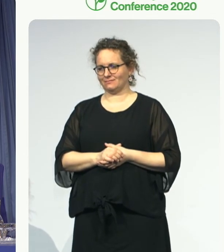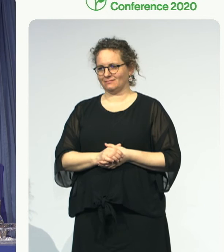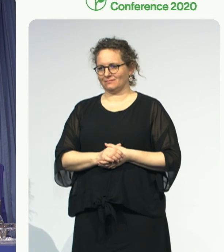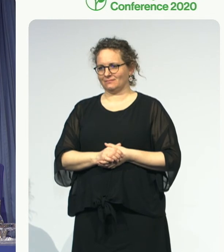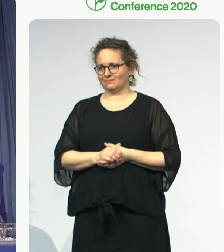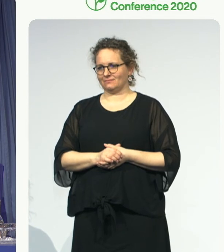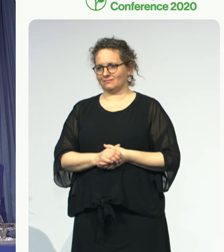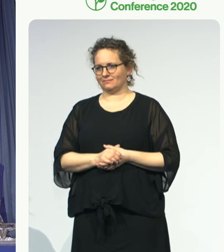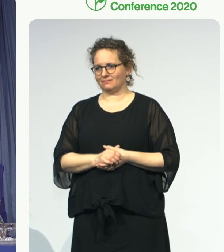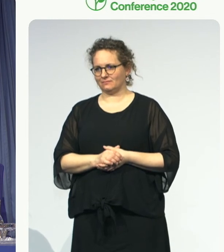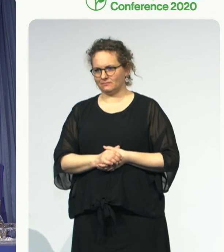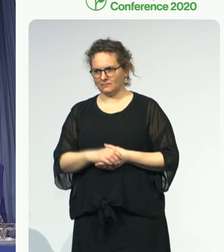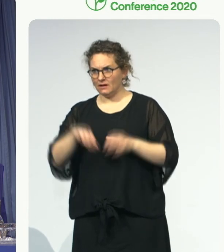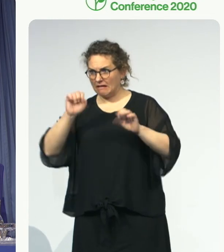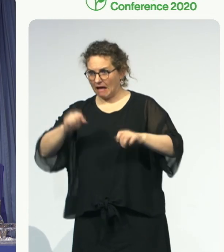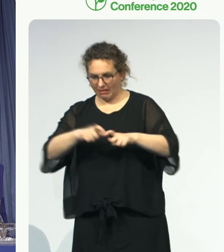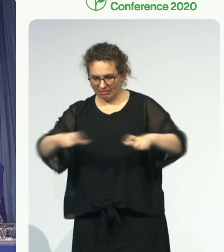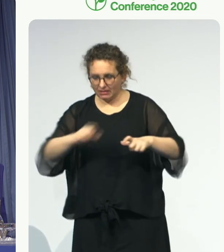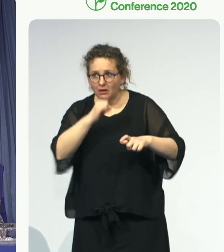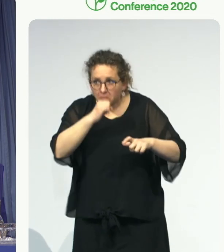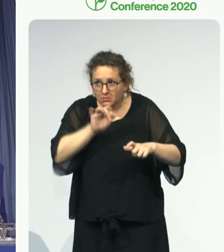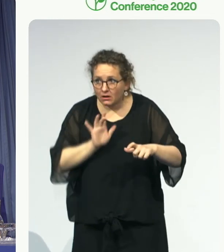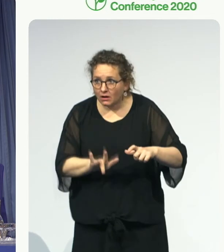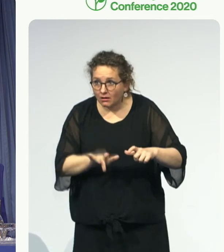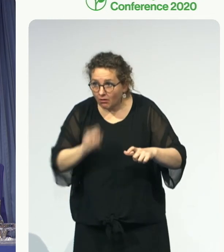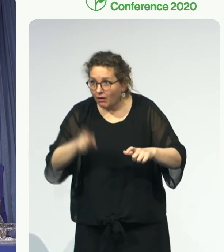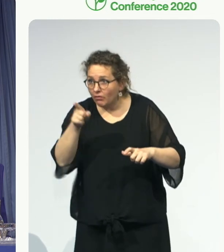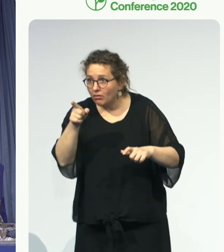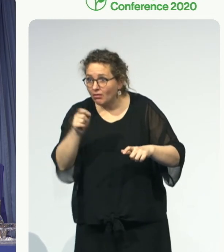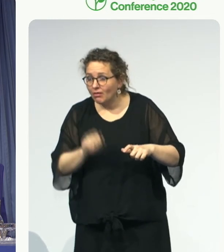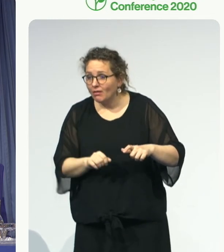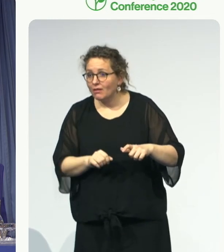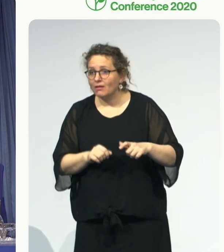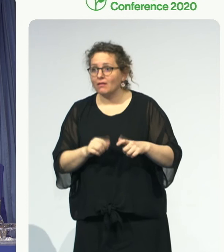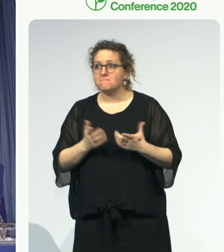Or can you use the microphones on the tables in the room?